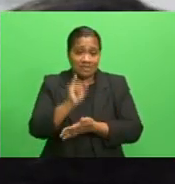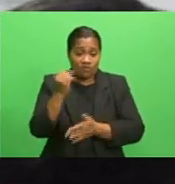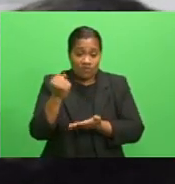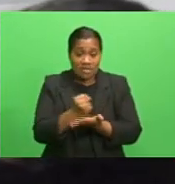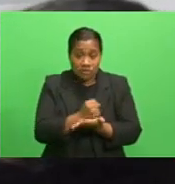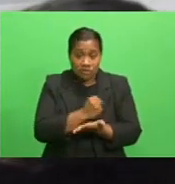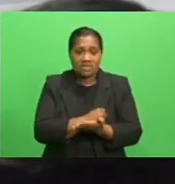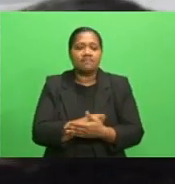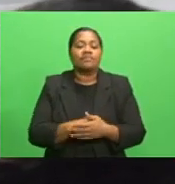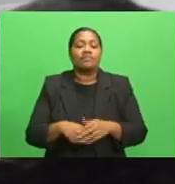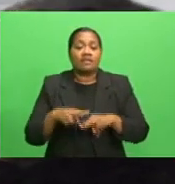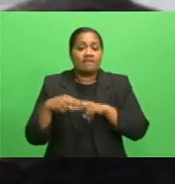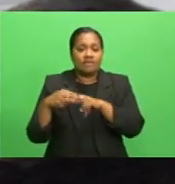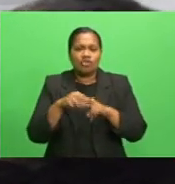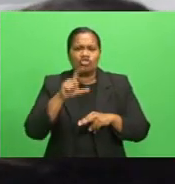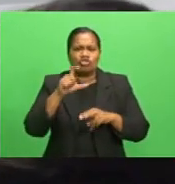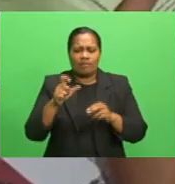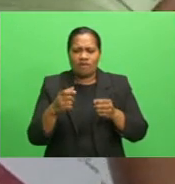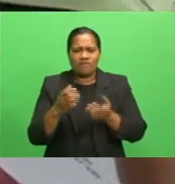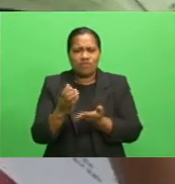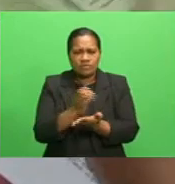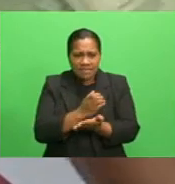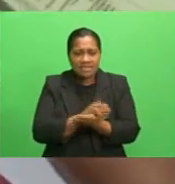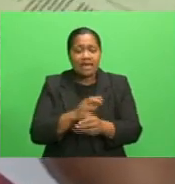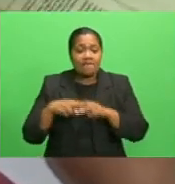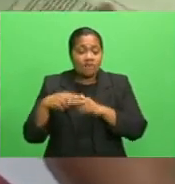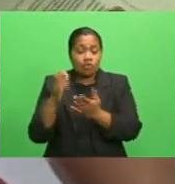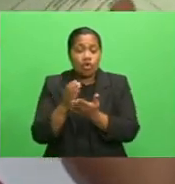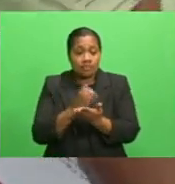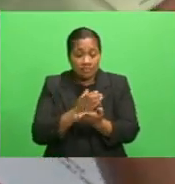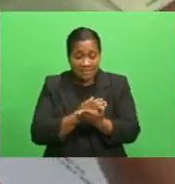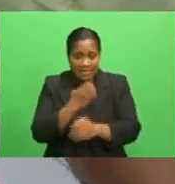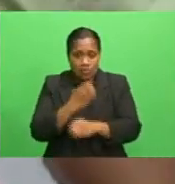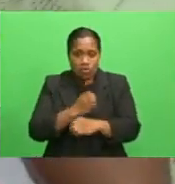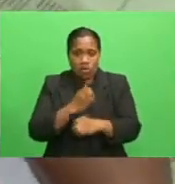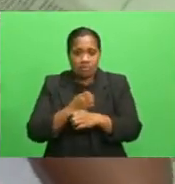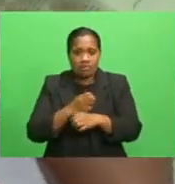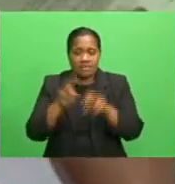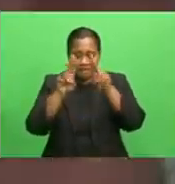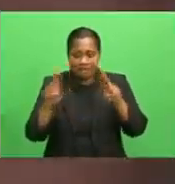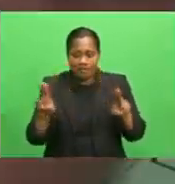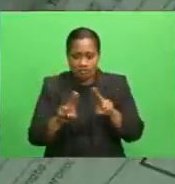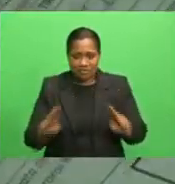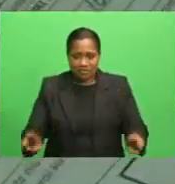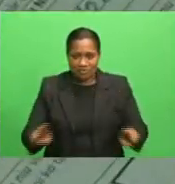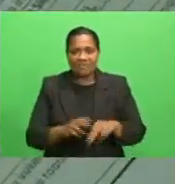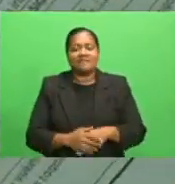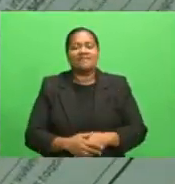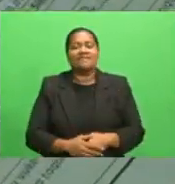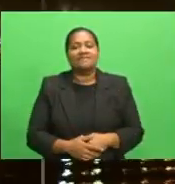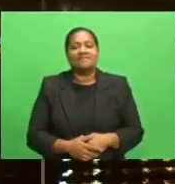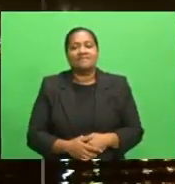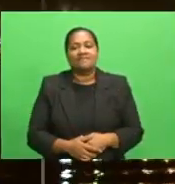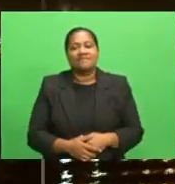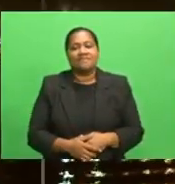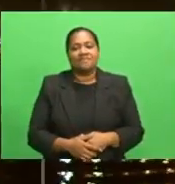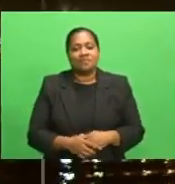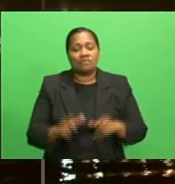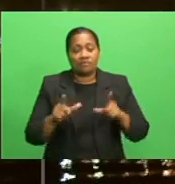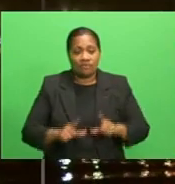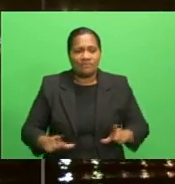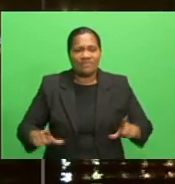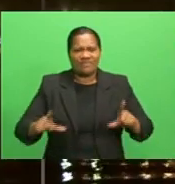Fiji Chamber of Commerce, and the Fiji Commerce and Employers Federation. Sainian Imboila, FBC News. Local